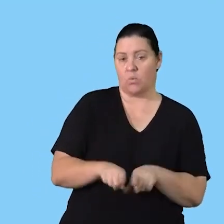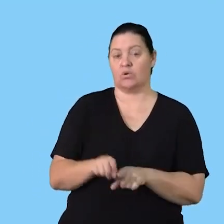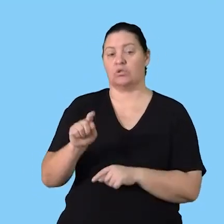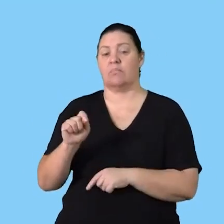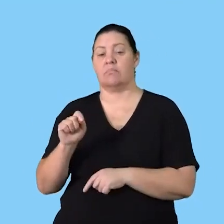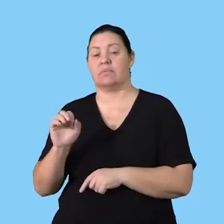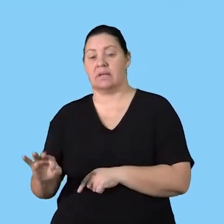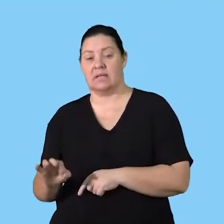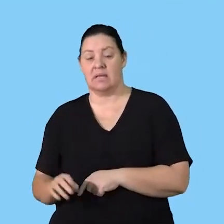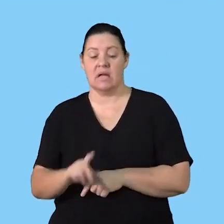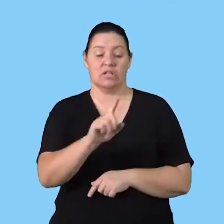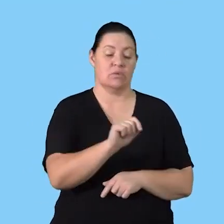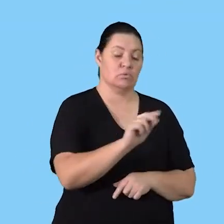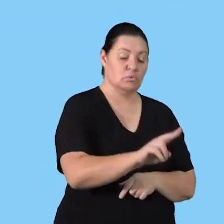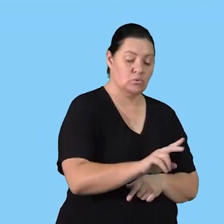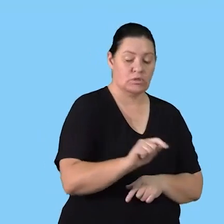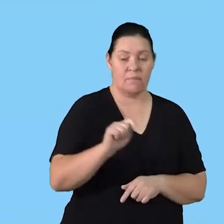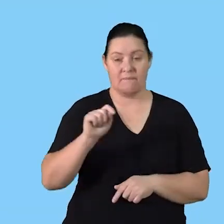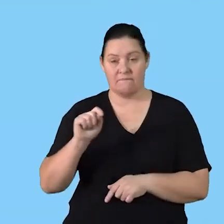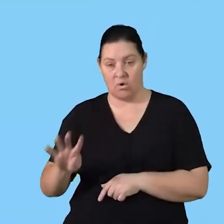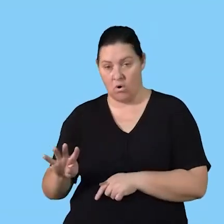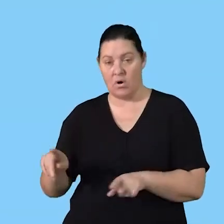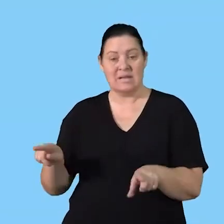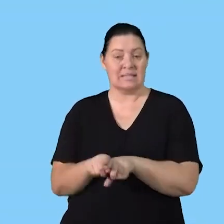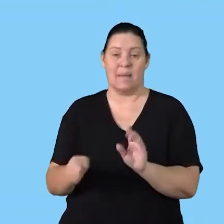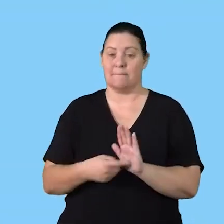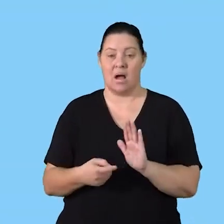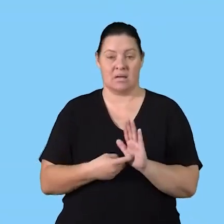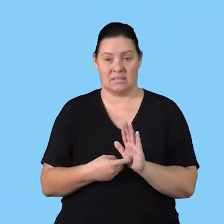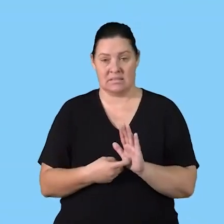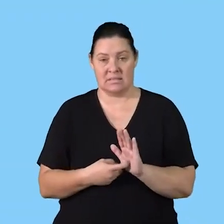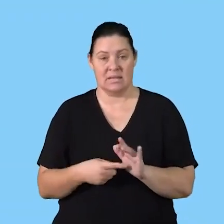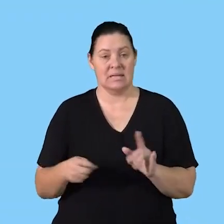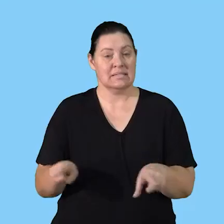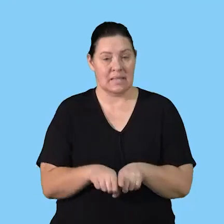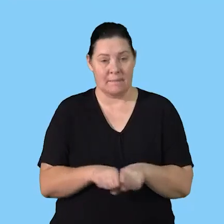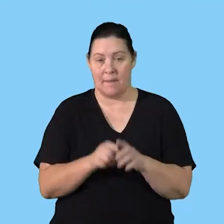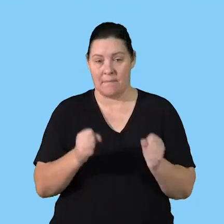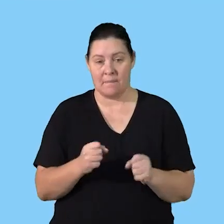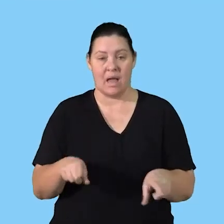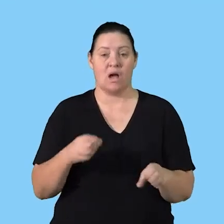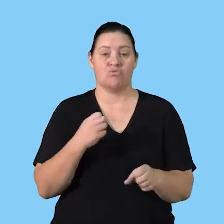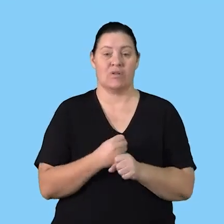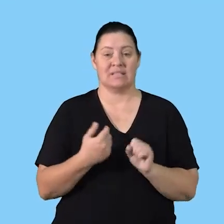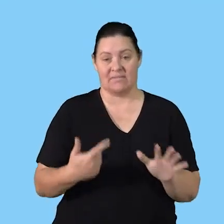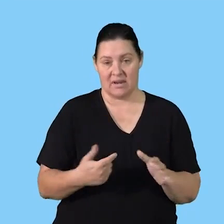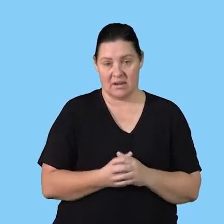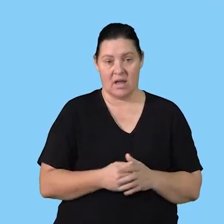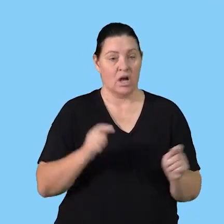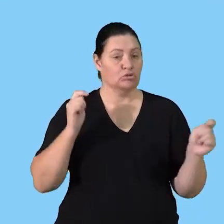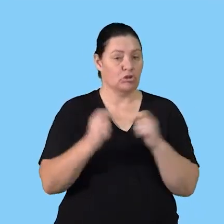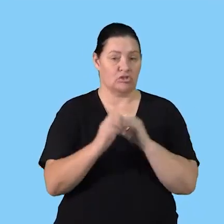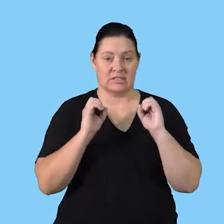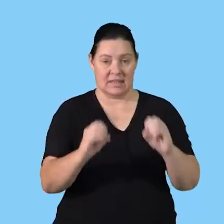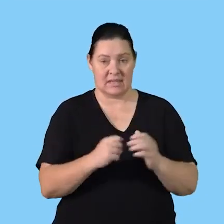3, term 2 and term 4. It's still the same. Marks are still the same in grade 7. No